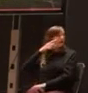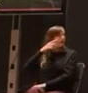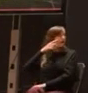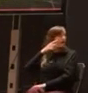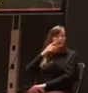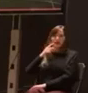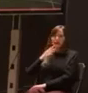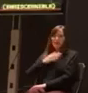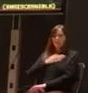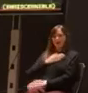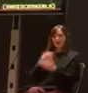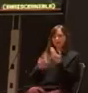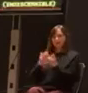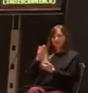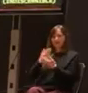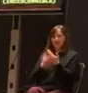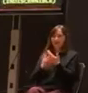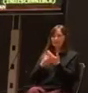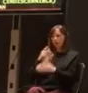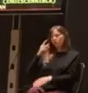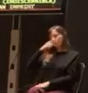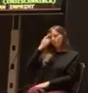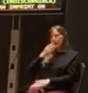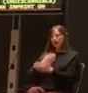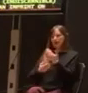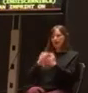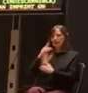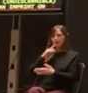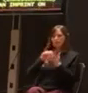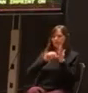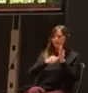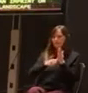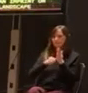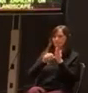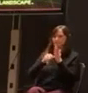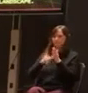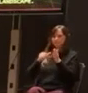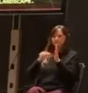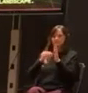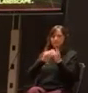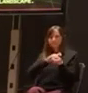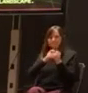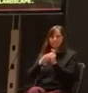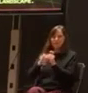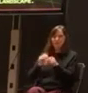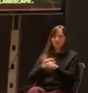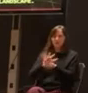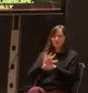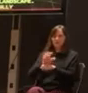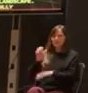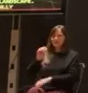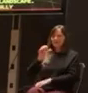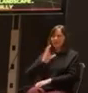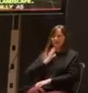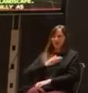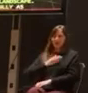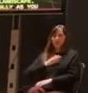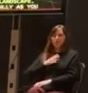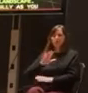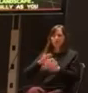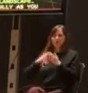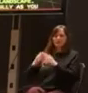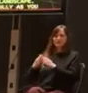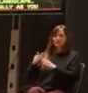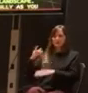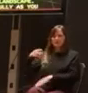an imprint on Seattle's landscape. Hopefully, as you pass by these buildings, sit in